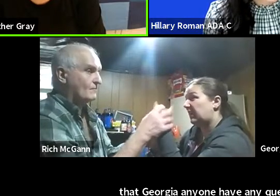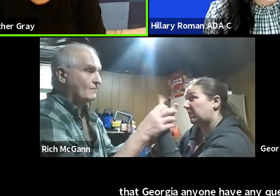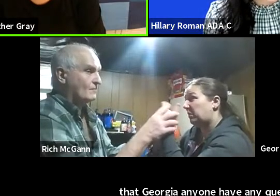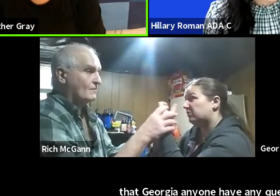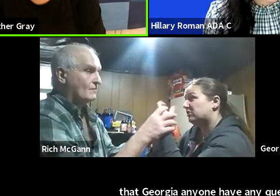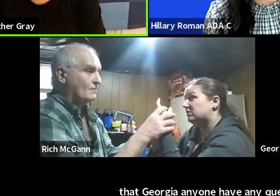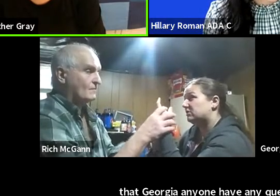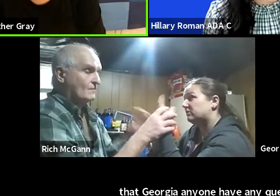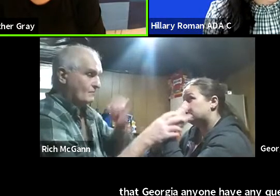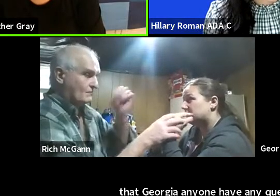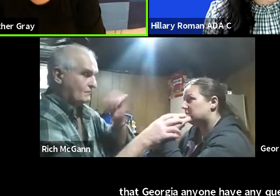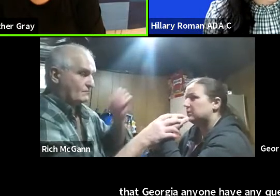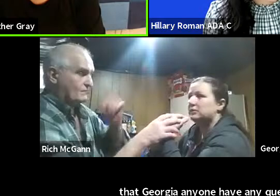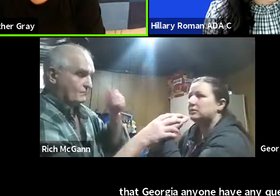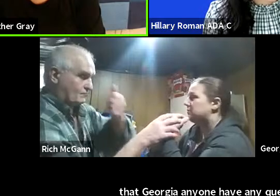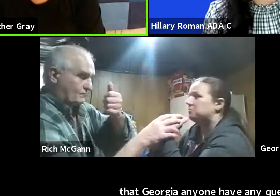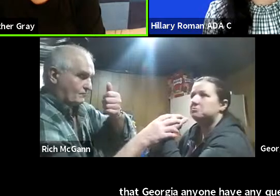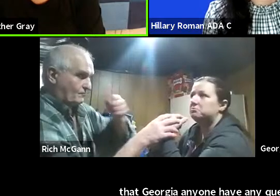questions?